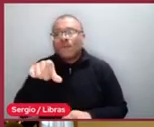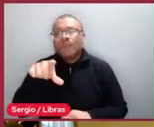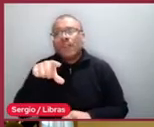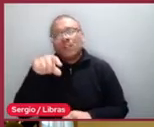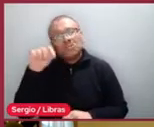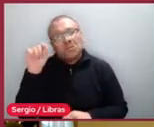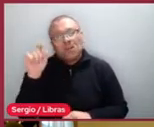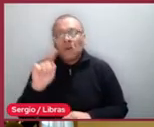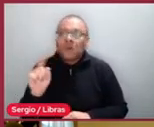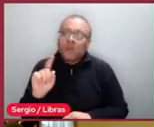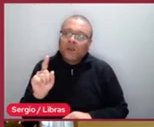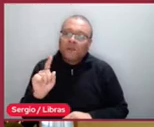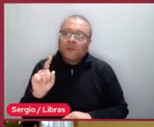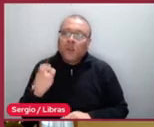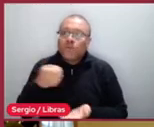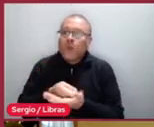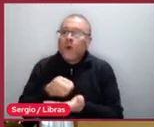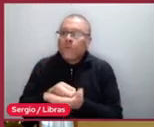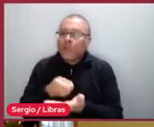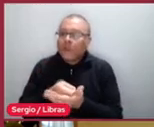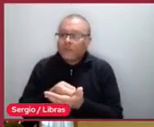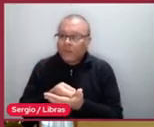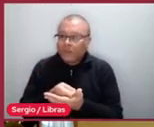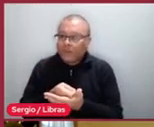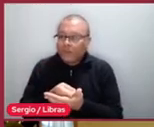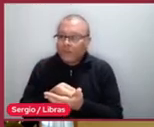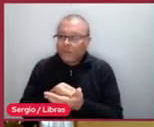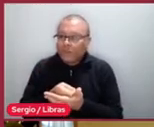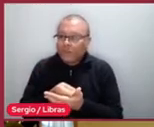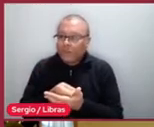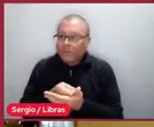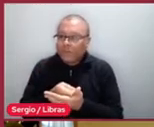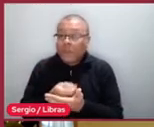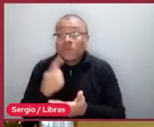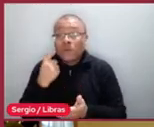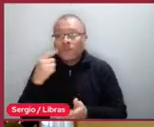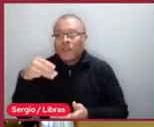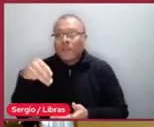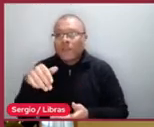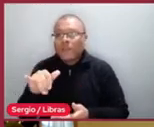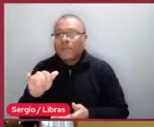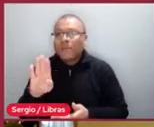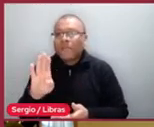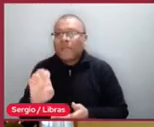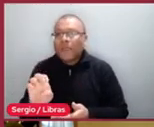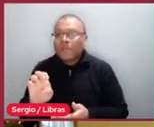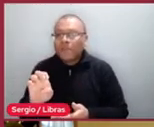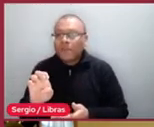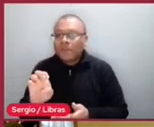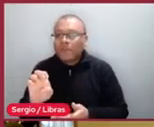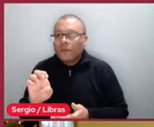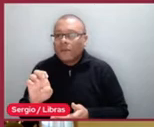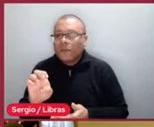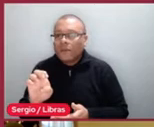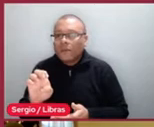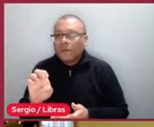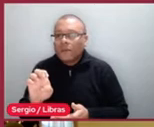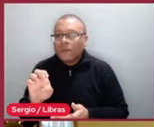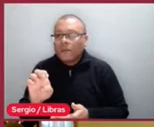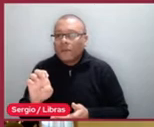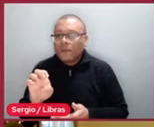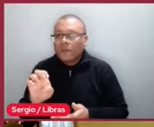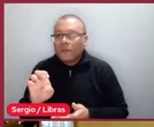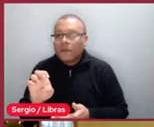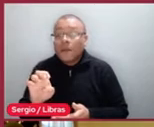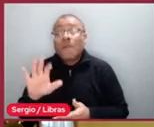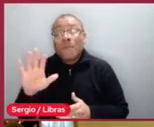or not. If it's present, it can be null because of the maybe. And if it's not null, then it must be an